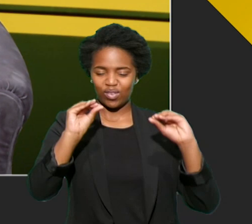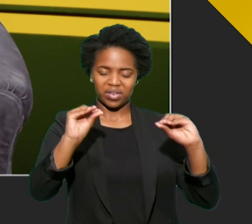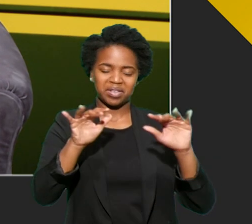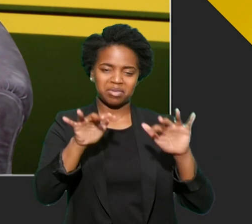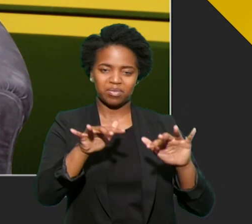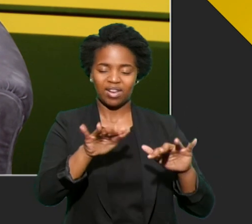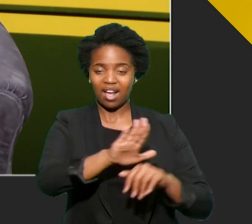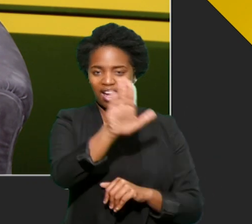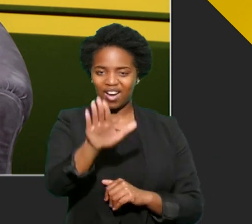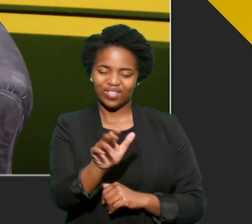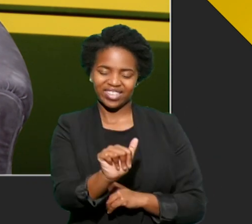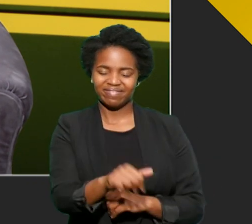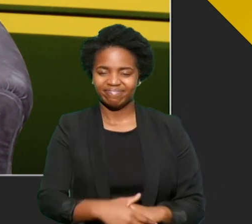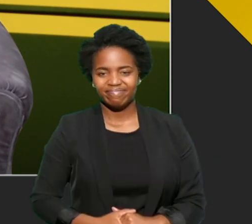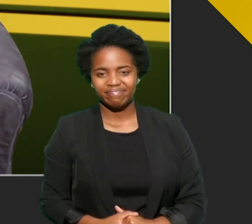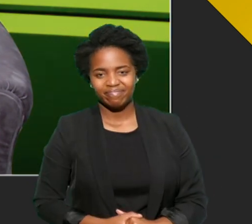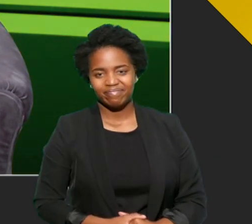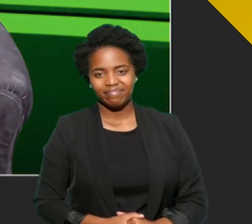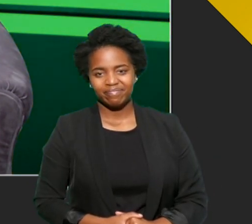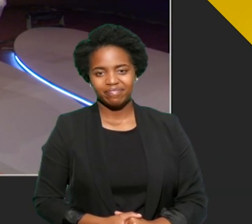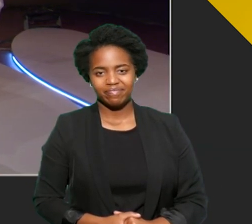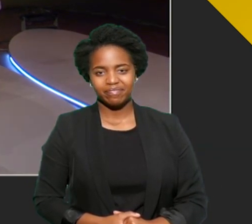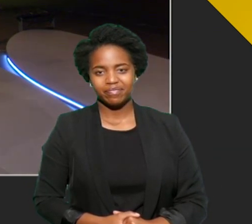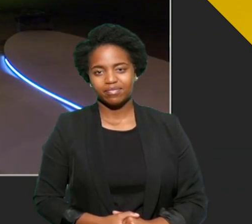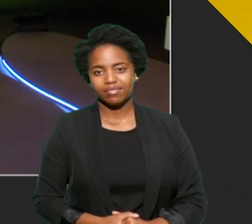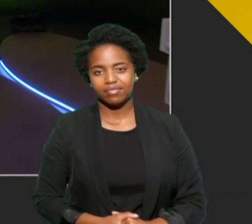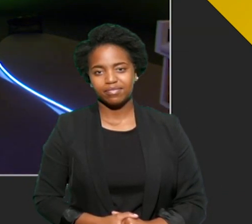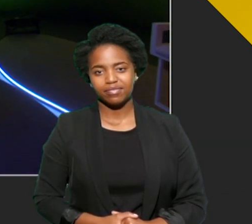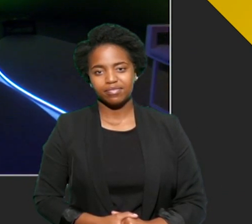people of Africa. Kodwa konke lokhu when we come back.